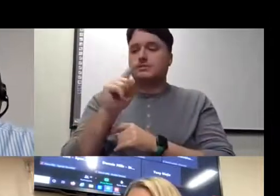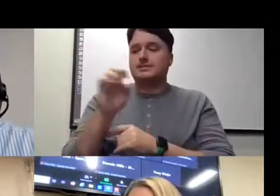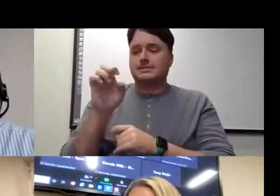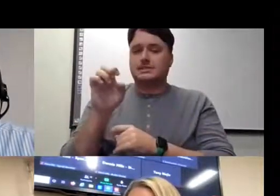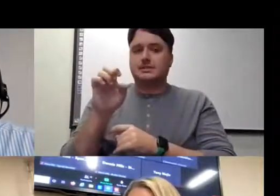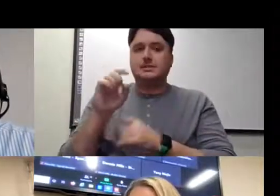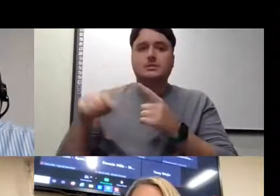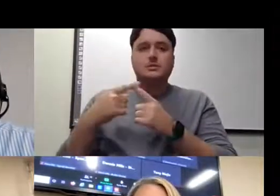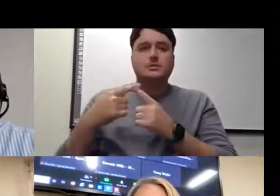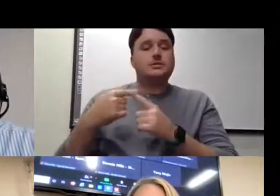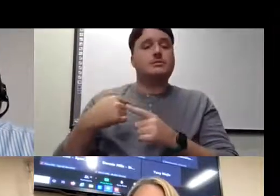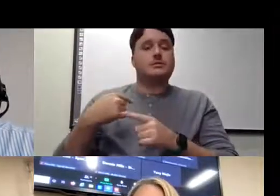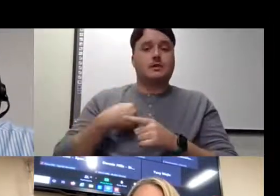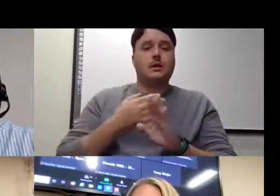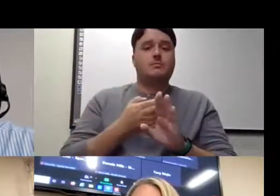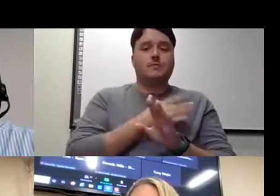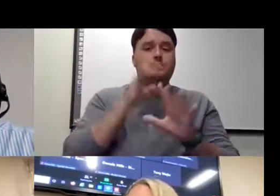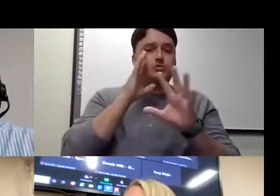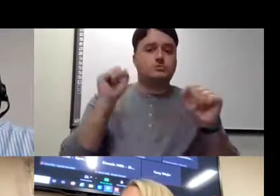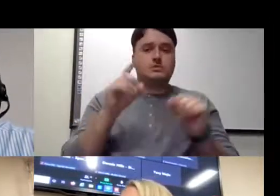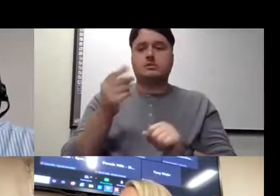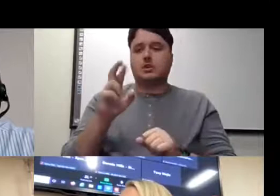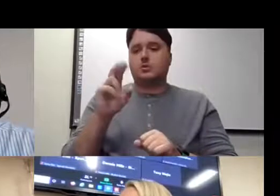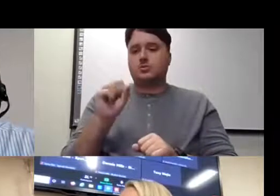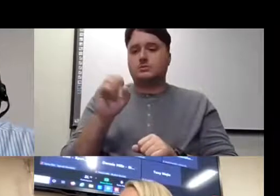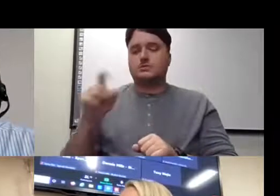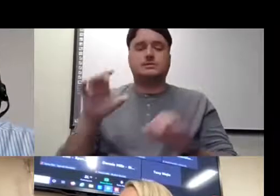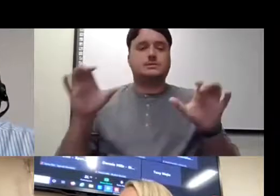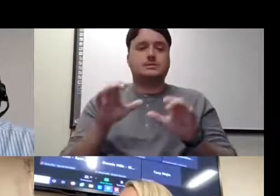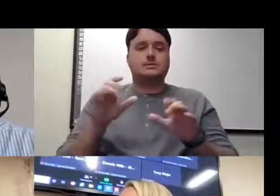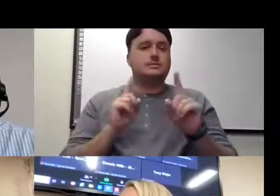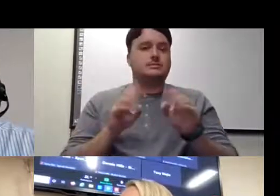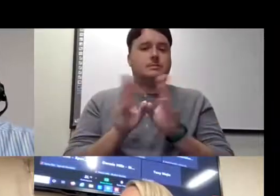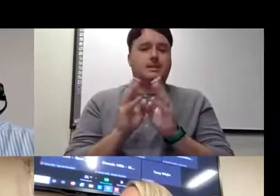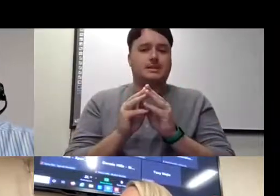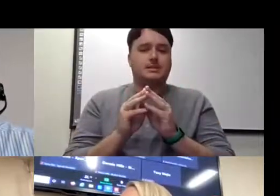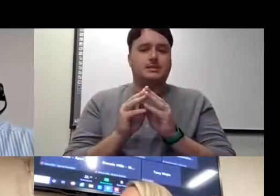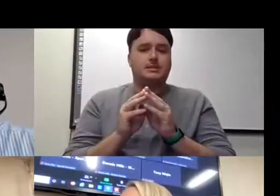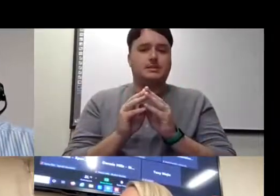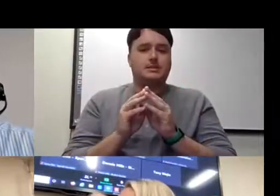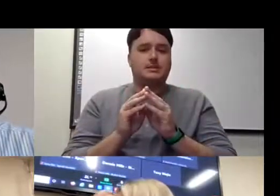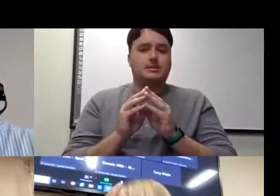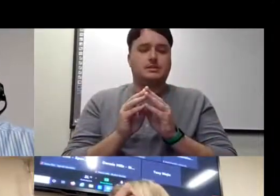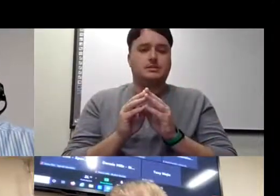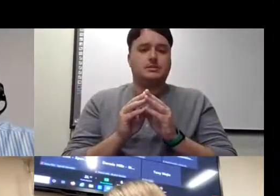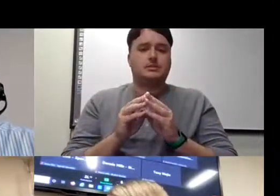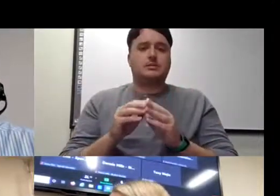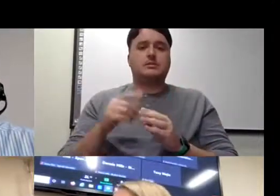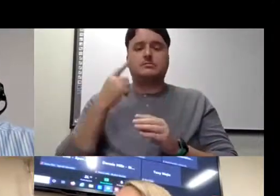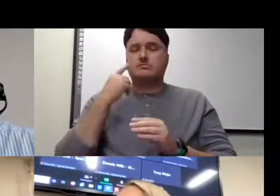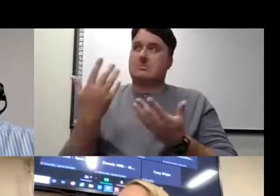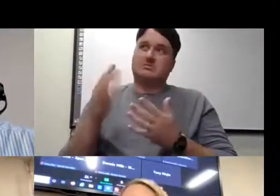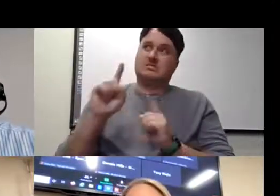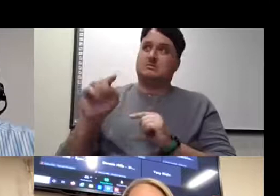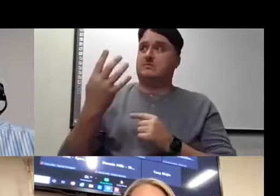and our previous superintendent, Dr. Roses, did attend many meetings. In fact, I think it was like 3, 4, 5 meetings. It seemed